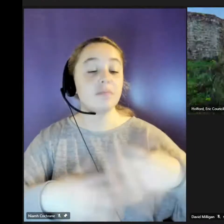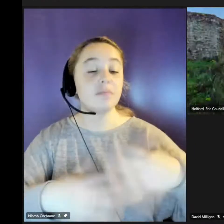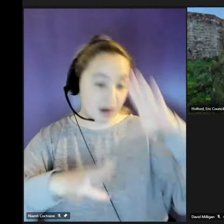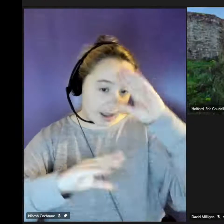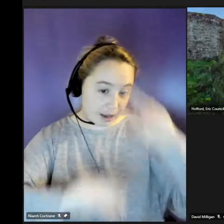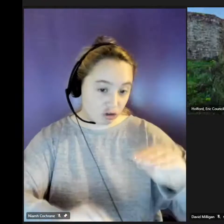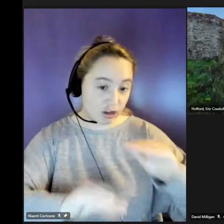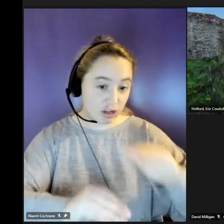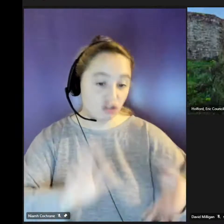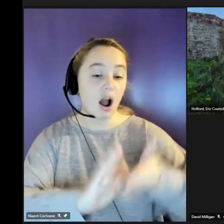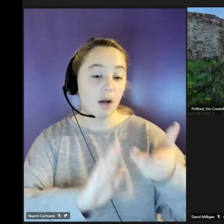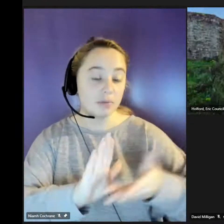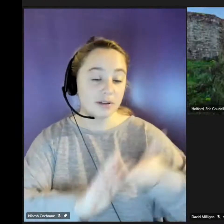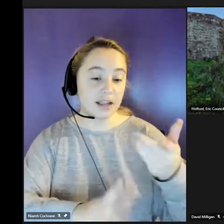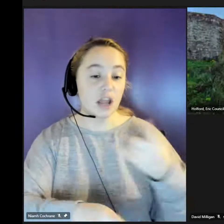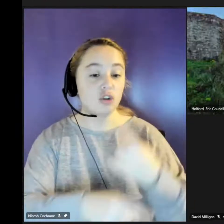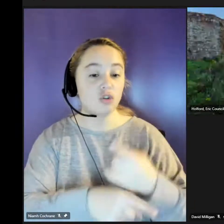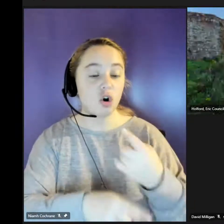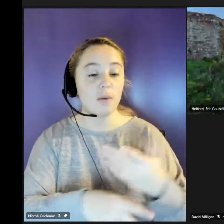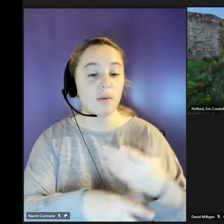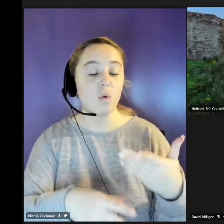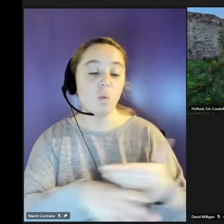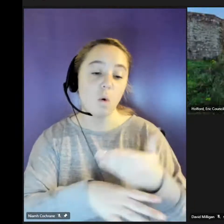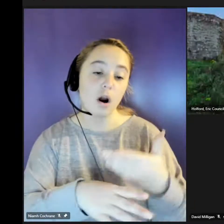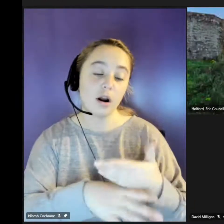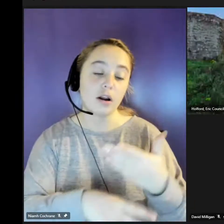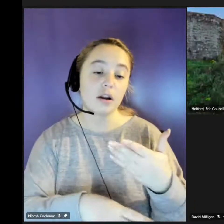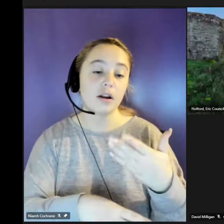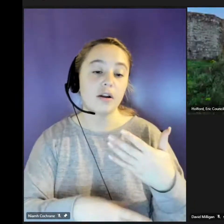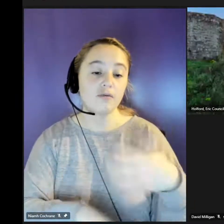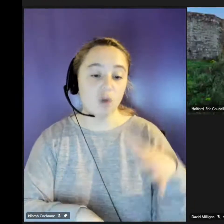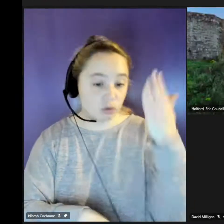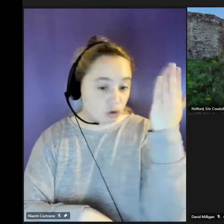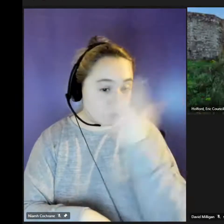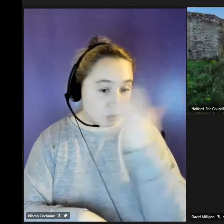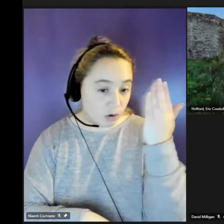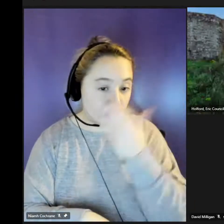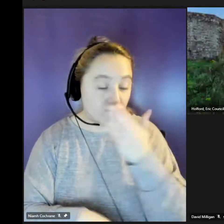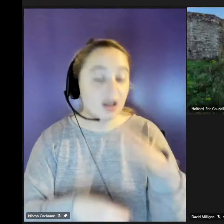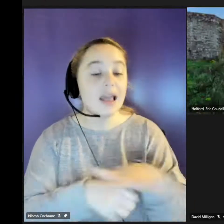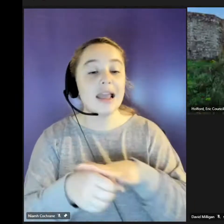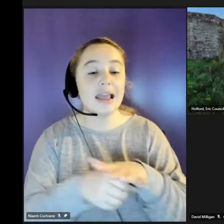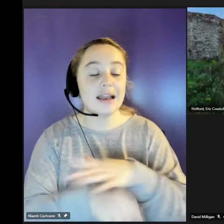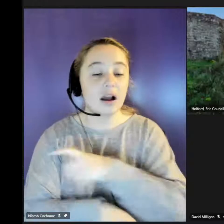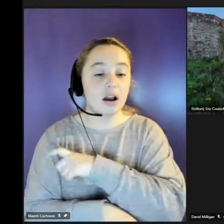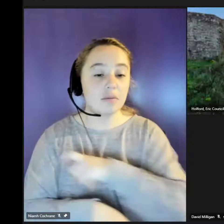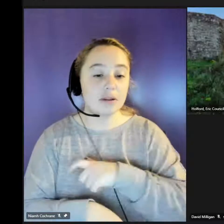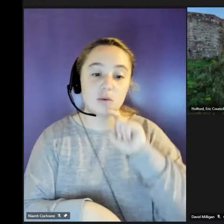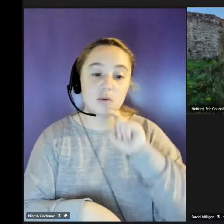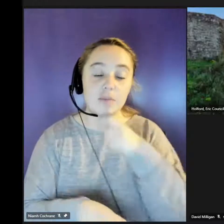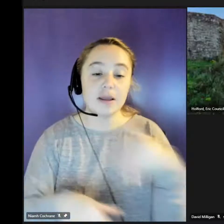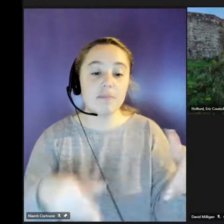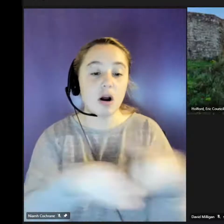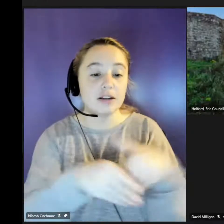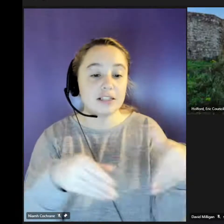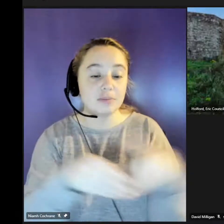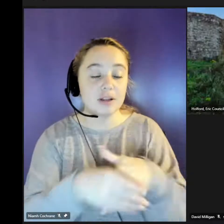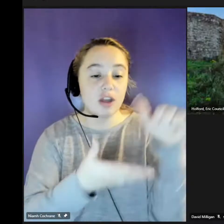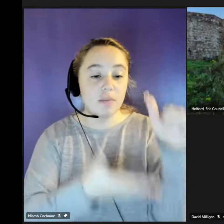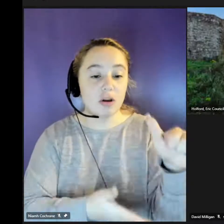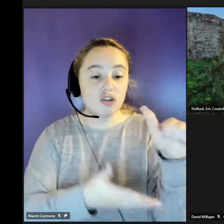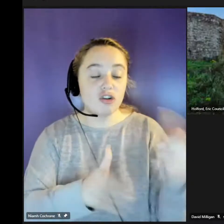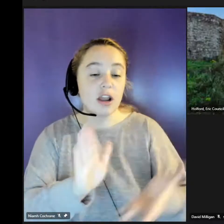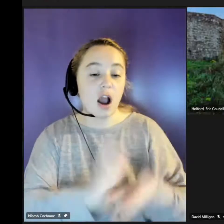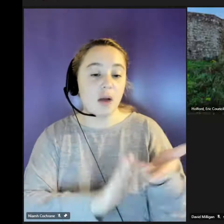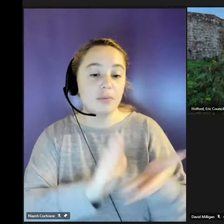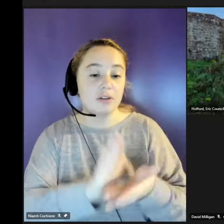update about the work on the schools. The area committees will be seeing the participatory budgeting updates coming through